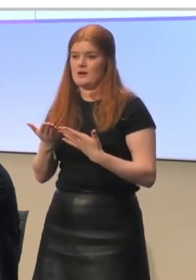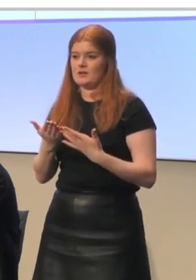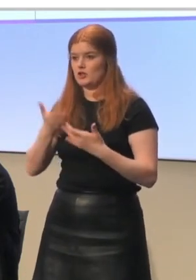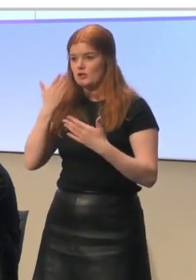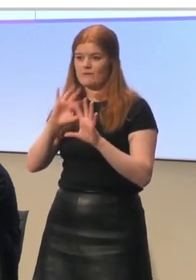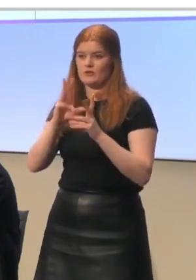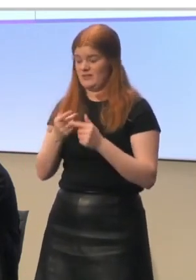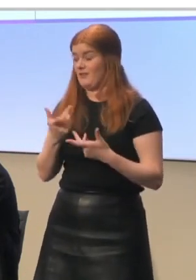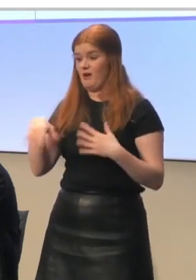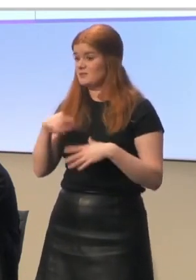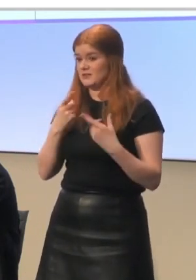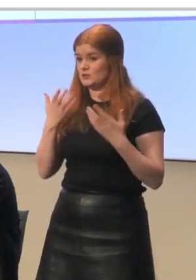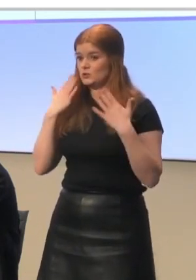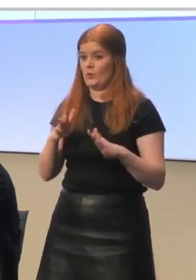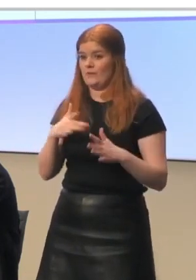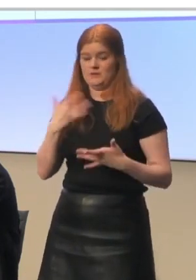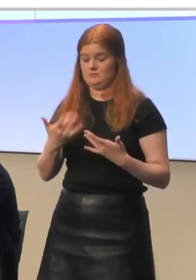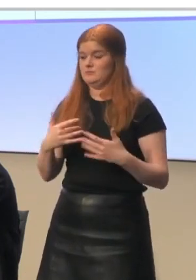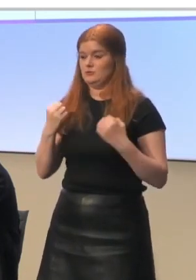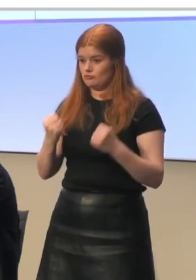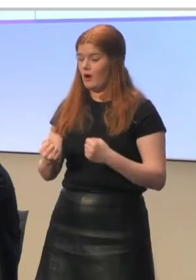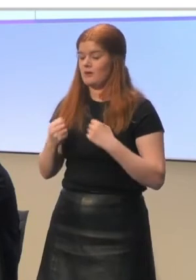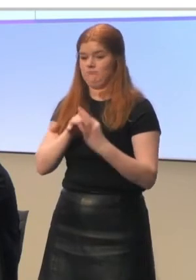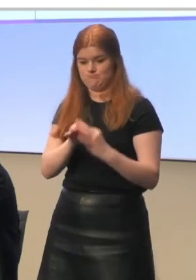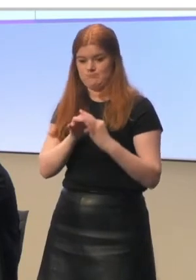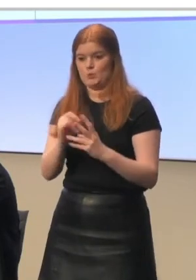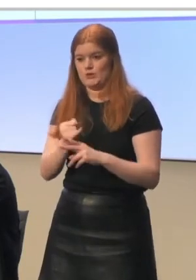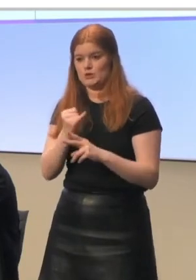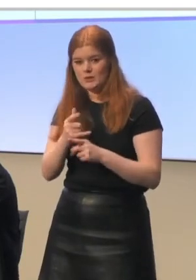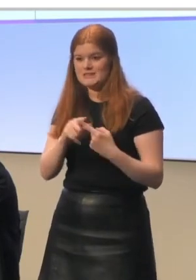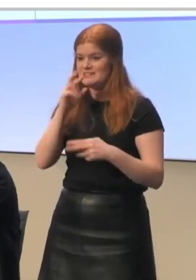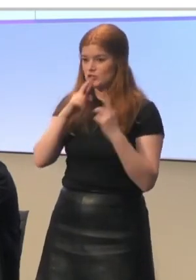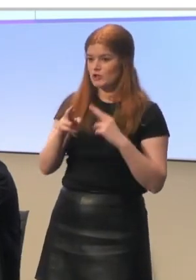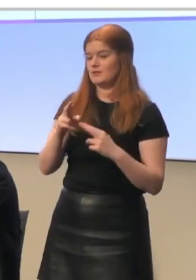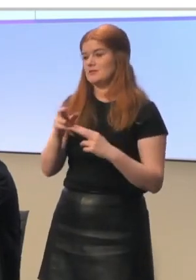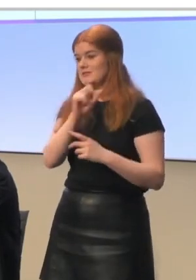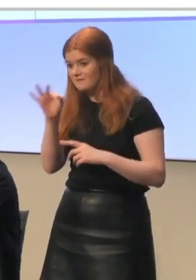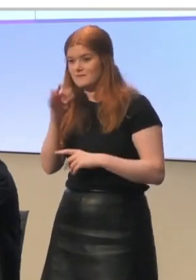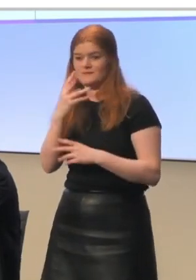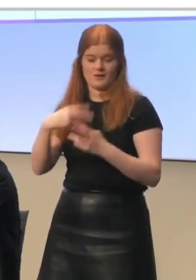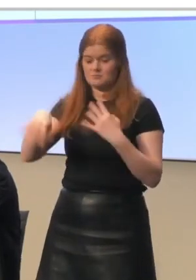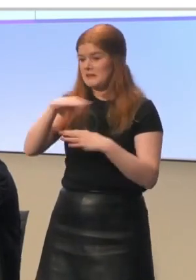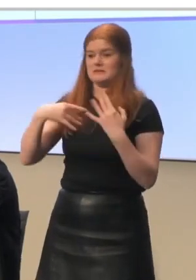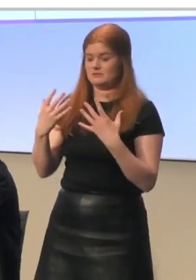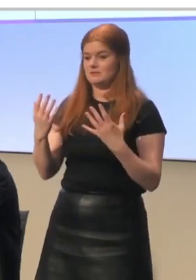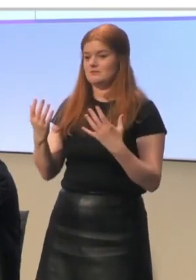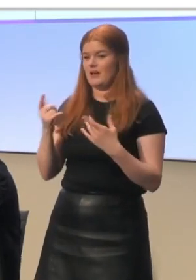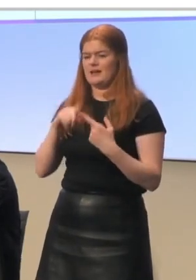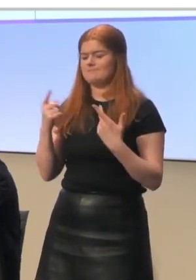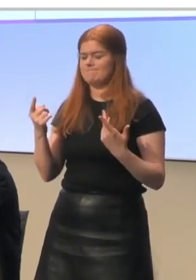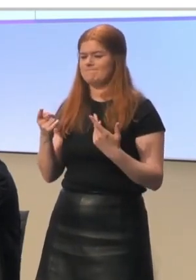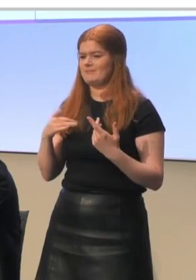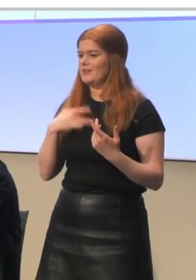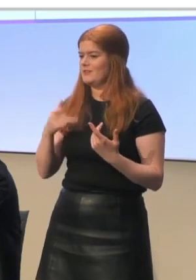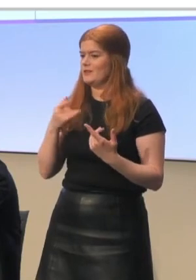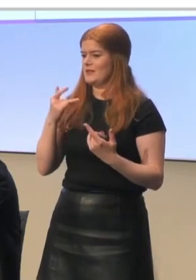And they really did display incredibly strong connections with teaching and non-teaching staff alike. And it was that